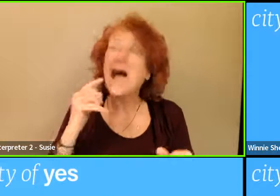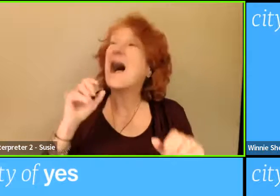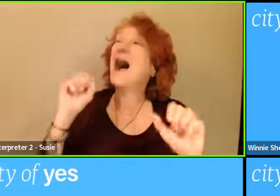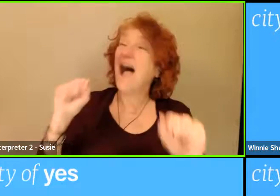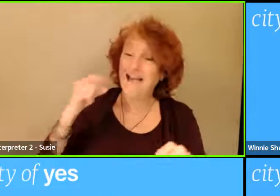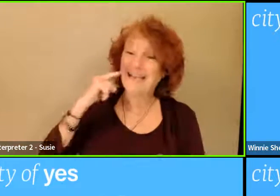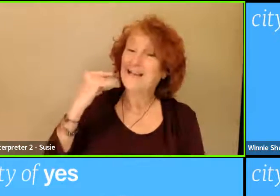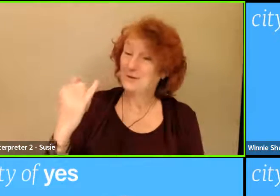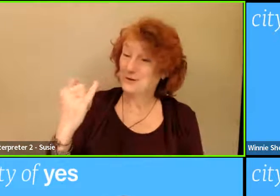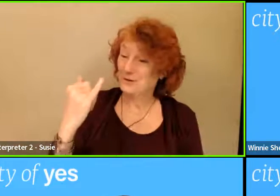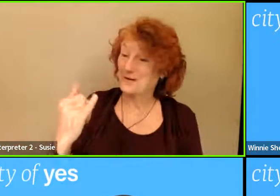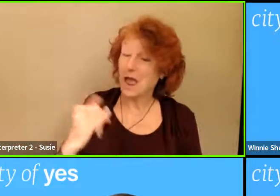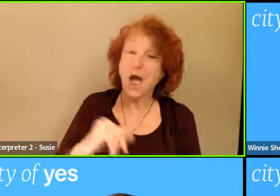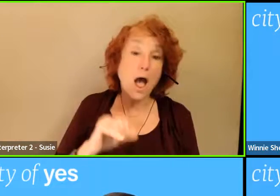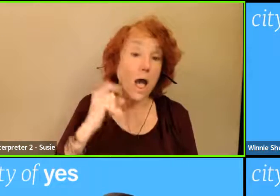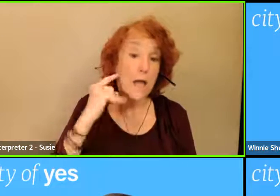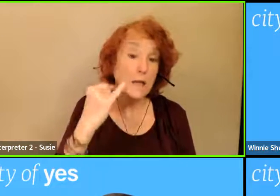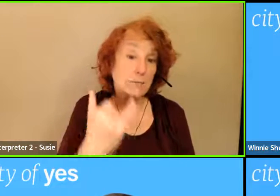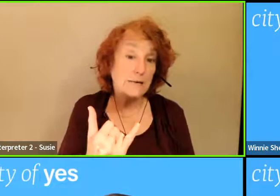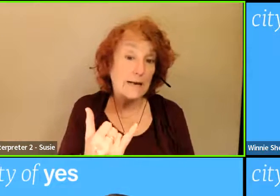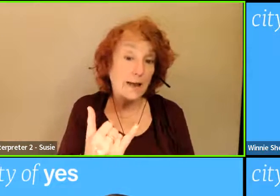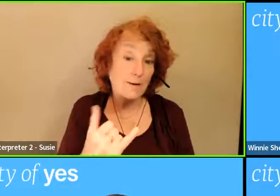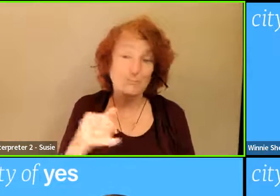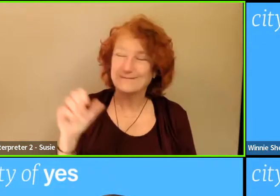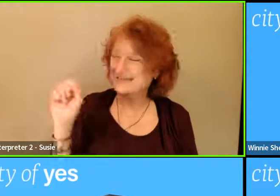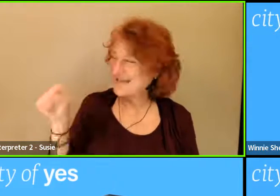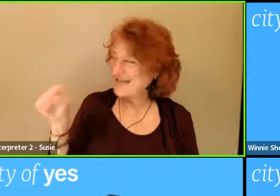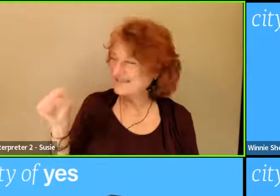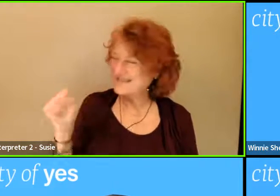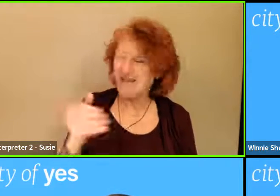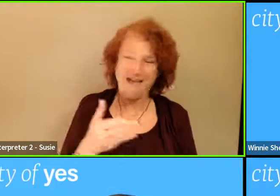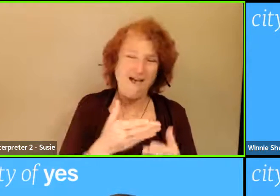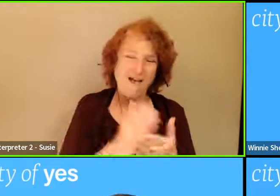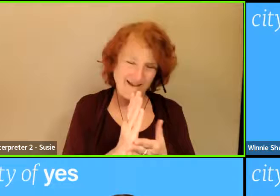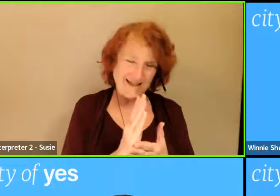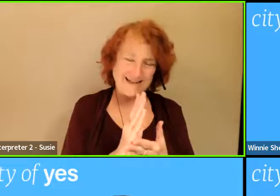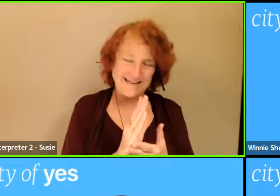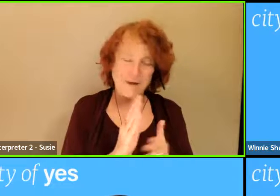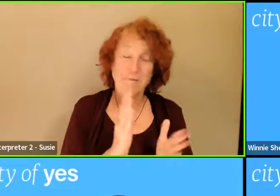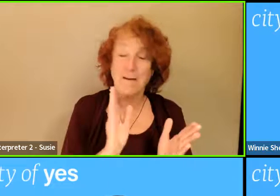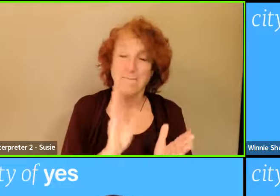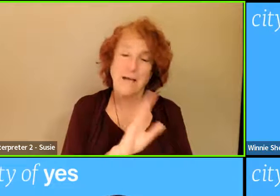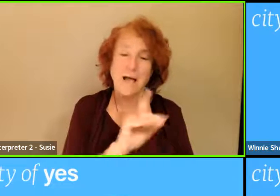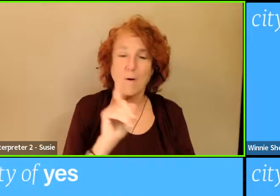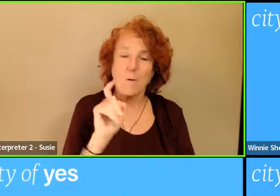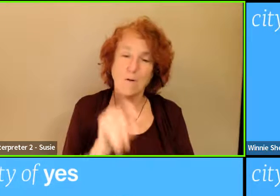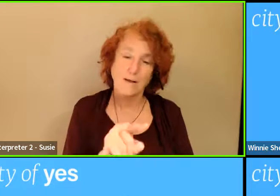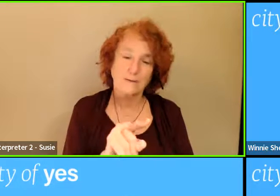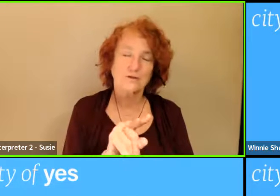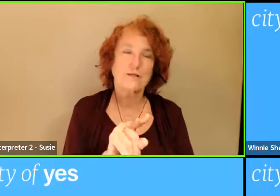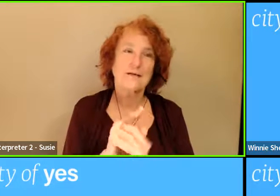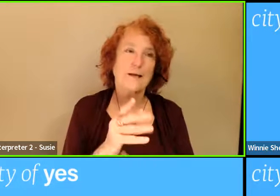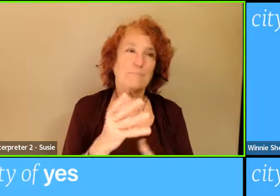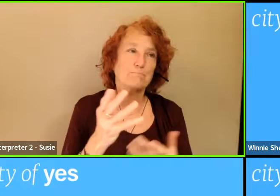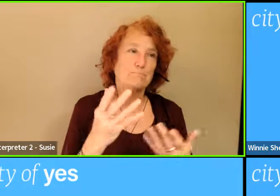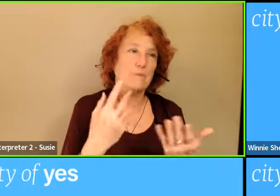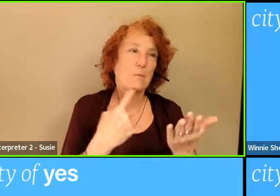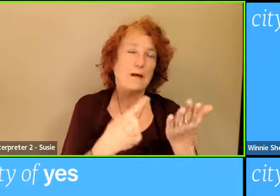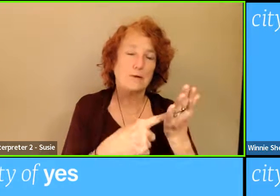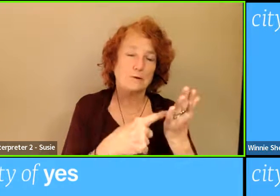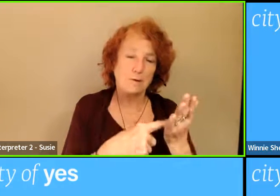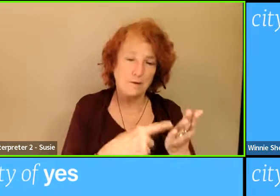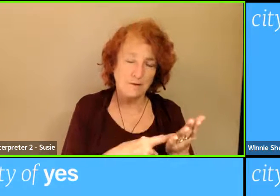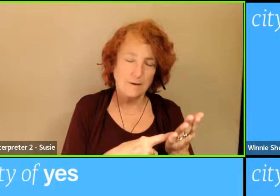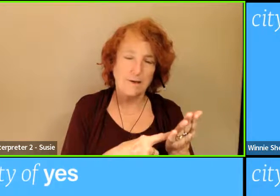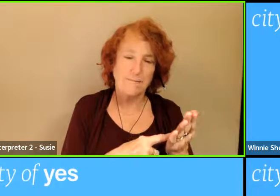you. Yes. Oh, you can hear me now? Yes. All right. Well, the basic question I want to ask is, we're talking about the